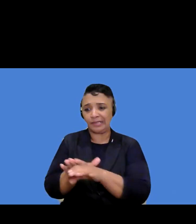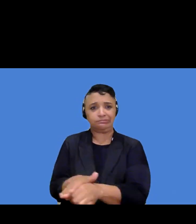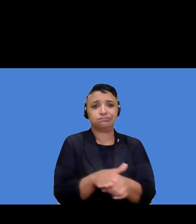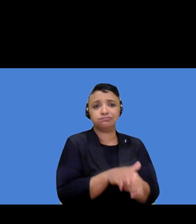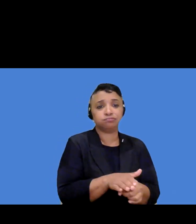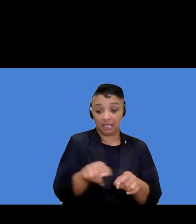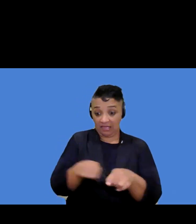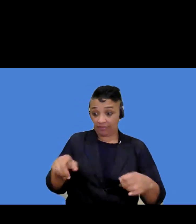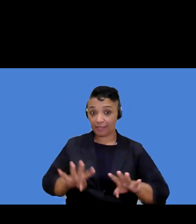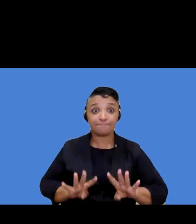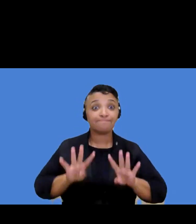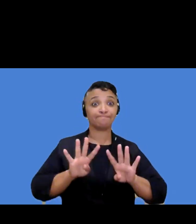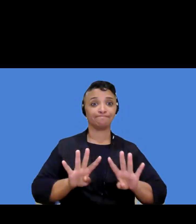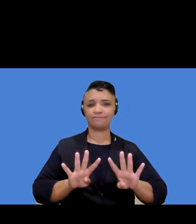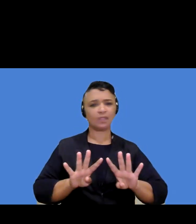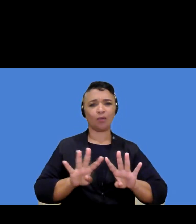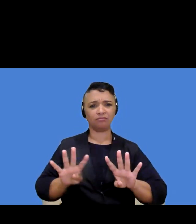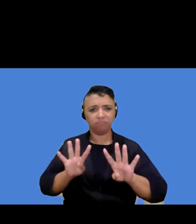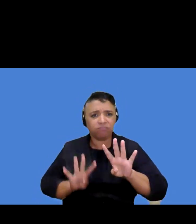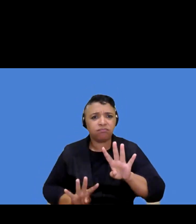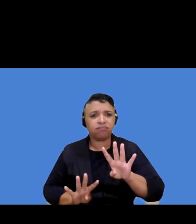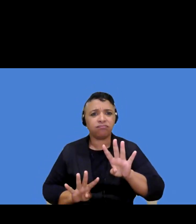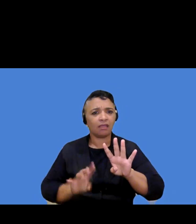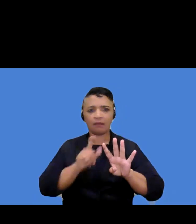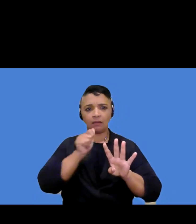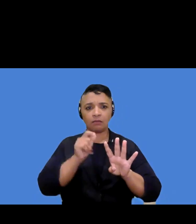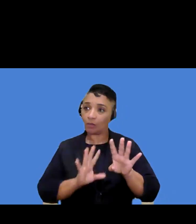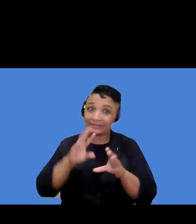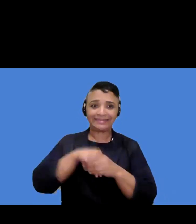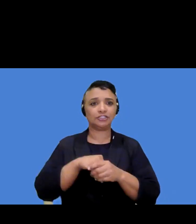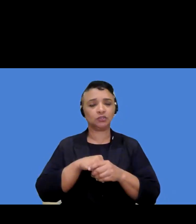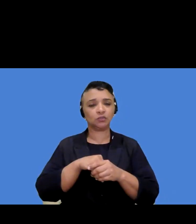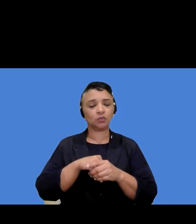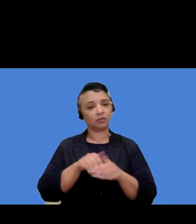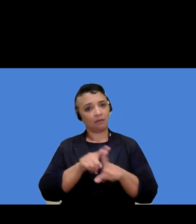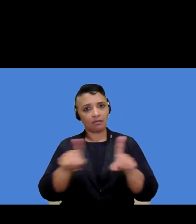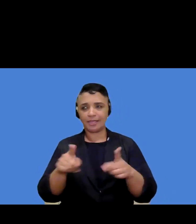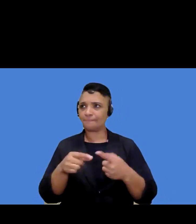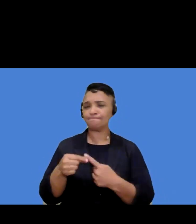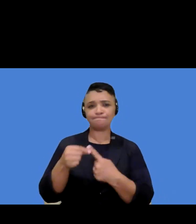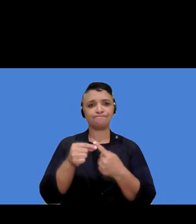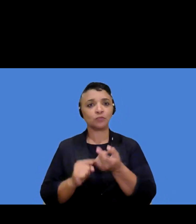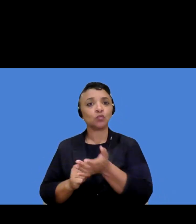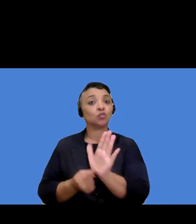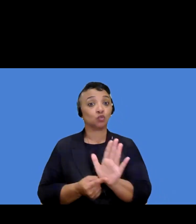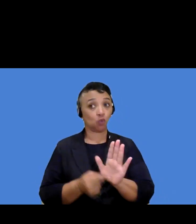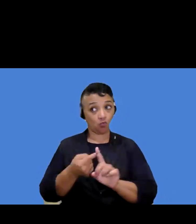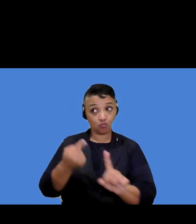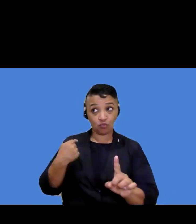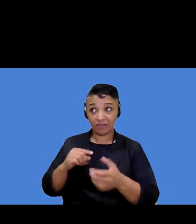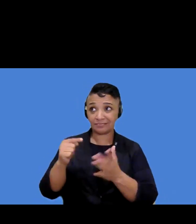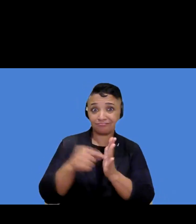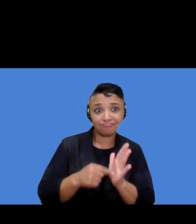meaningful participation and engagement was centered to highlight the issues in the past. That is why we're